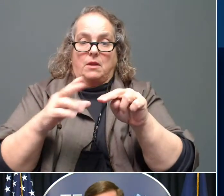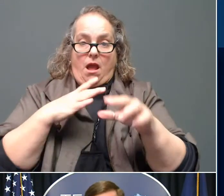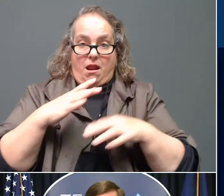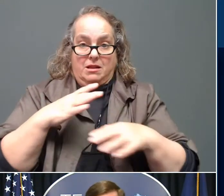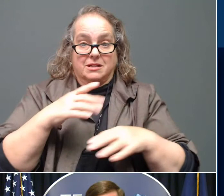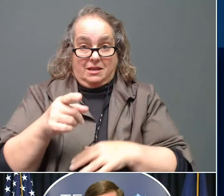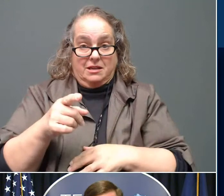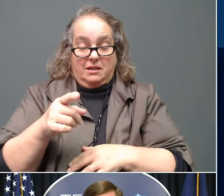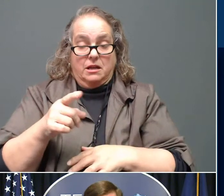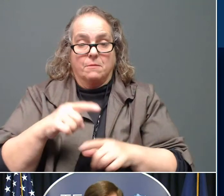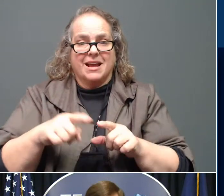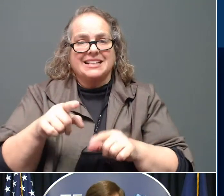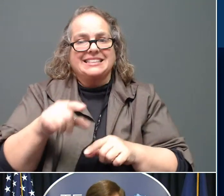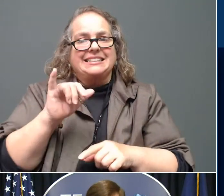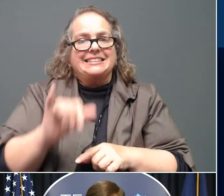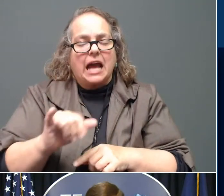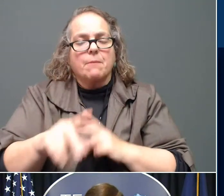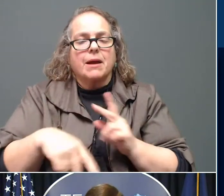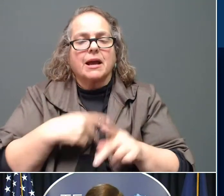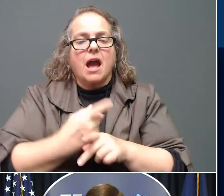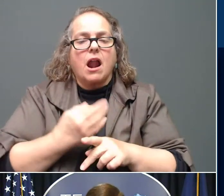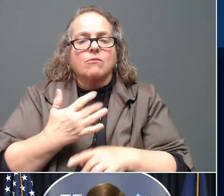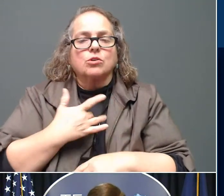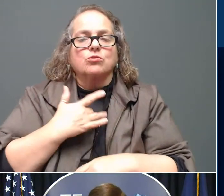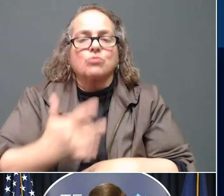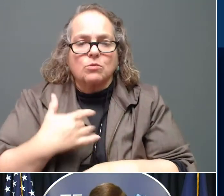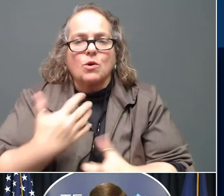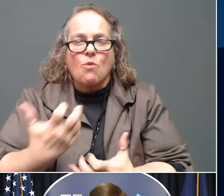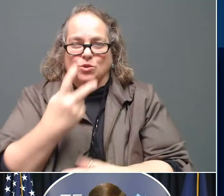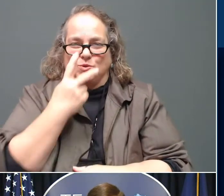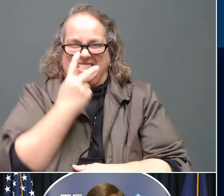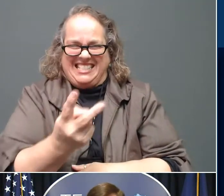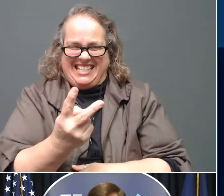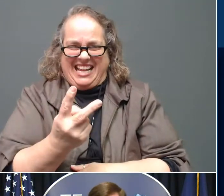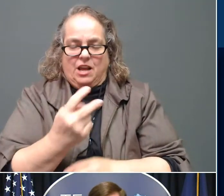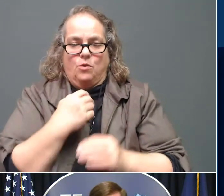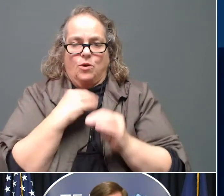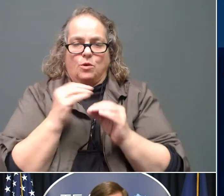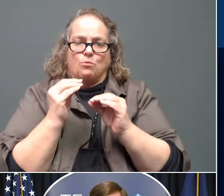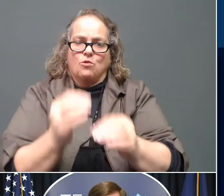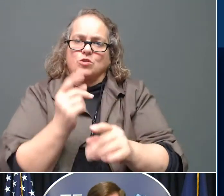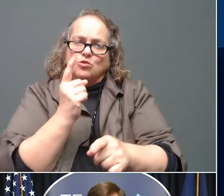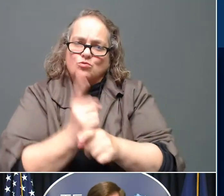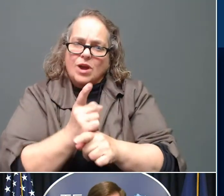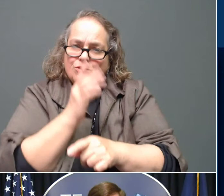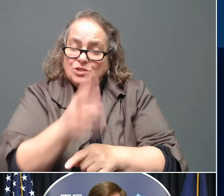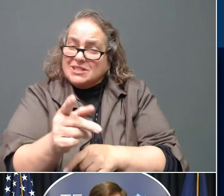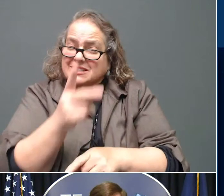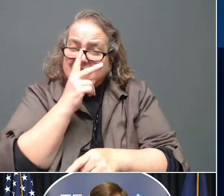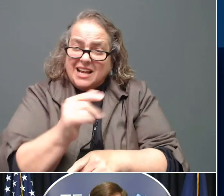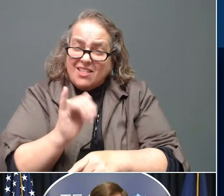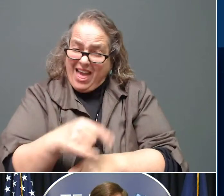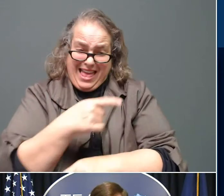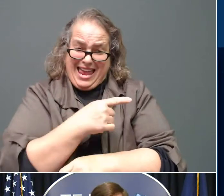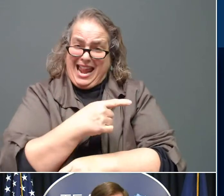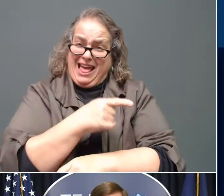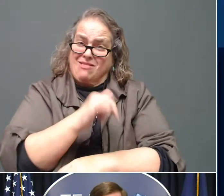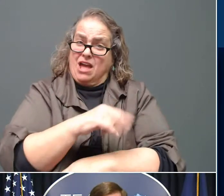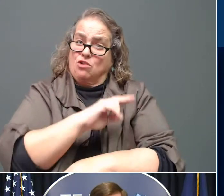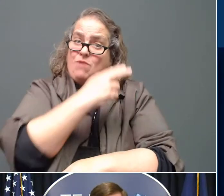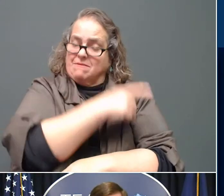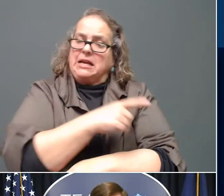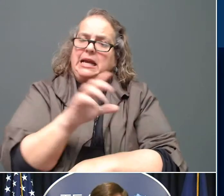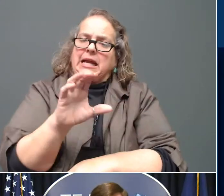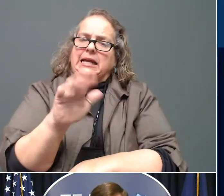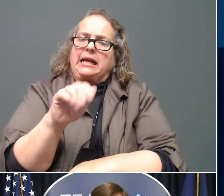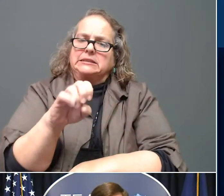type of trend that we want to see. We are moving in the right direction. As you can tell from the graph, those cases are still too high. I mean, we were worried